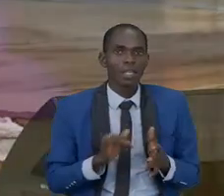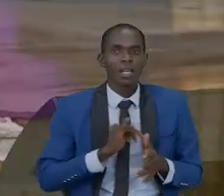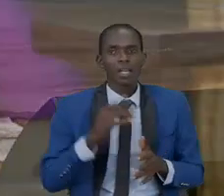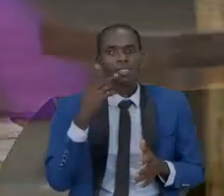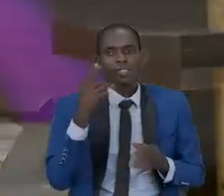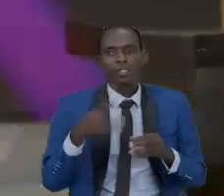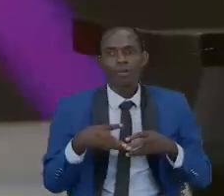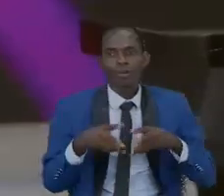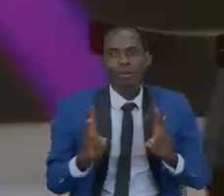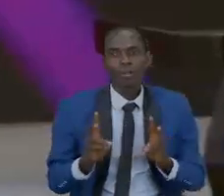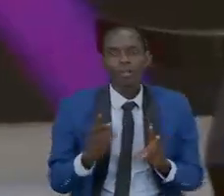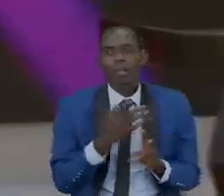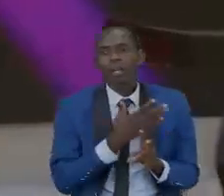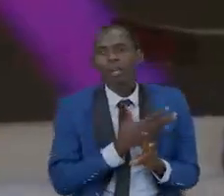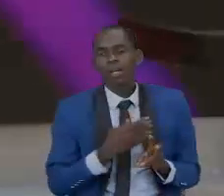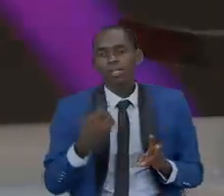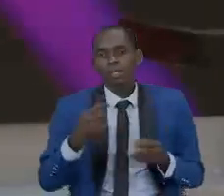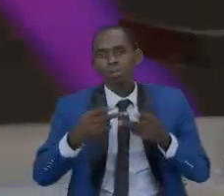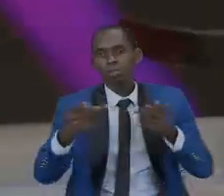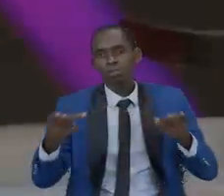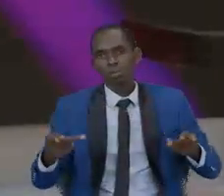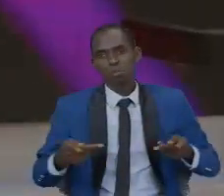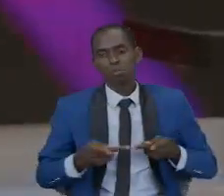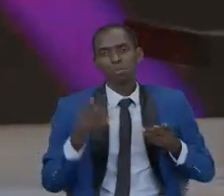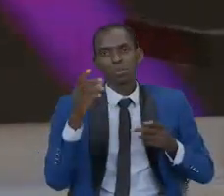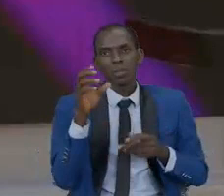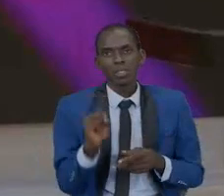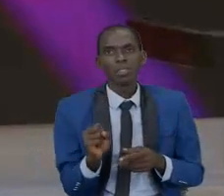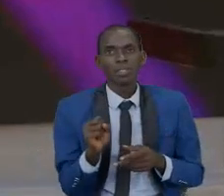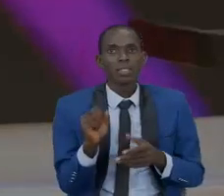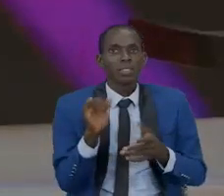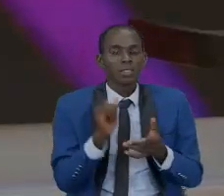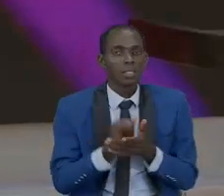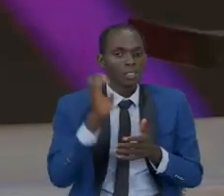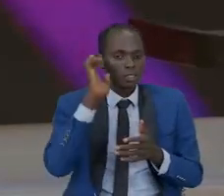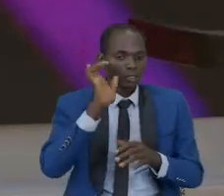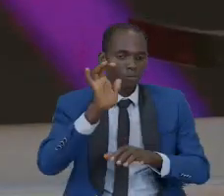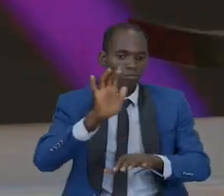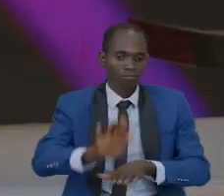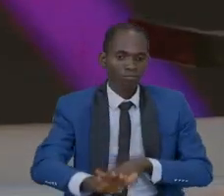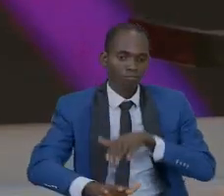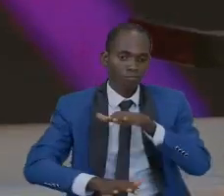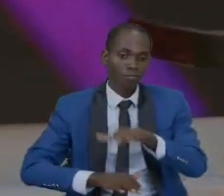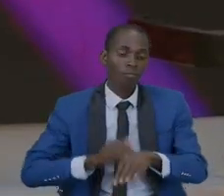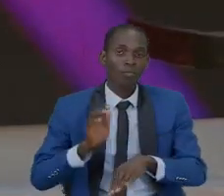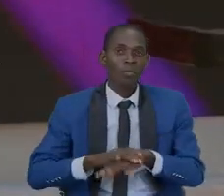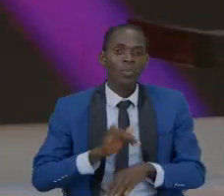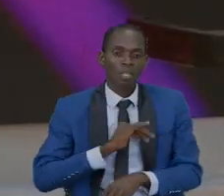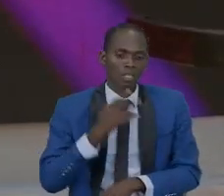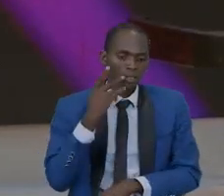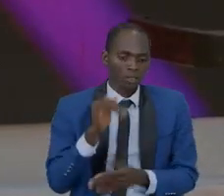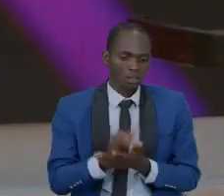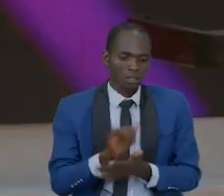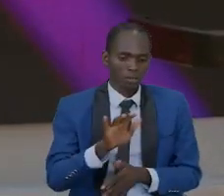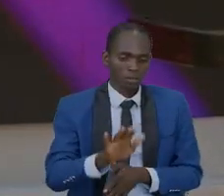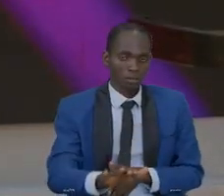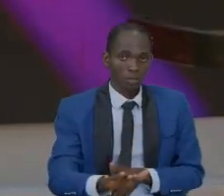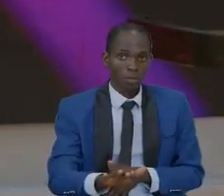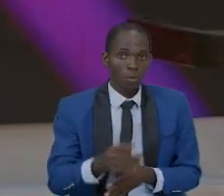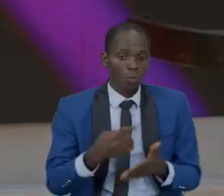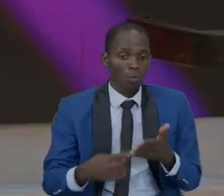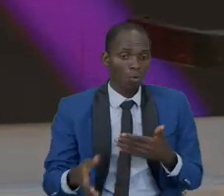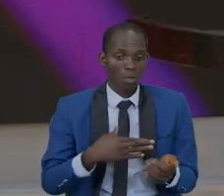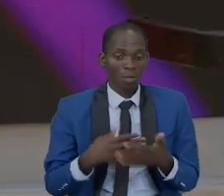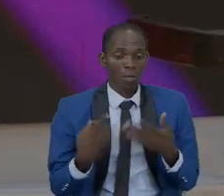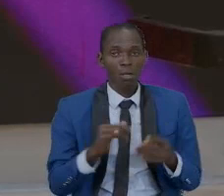way and the place the places is is it stage and then I see that step and whatever is happening